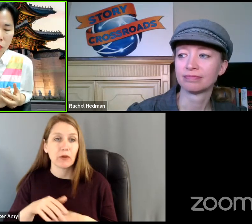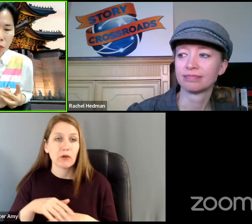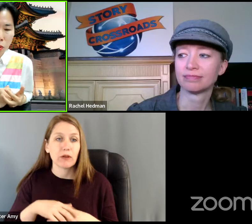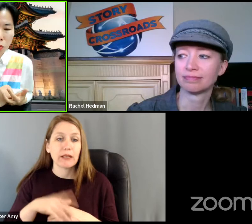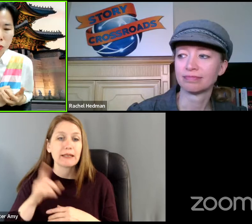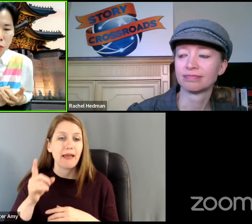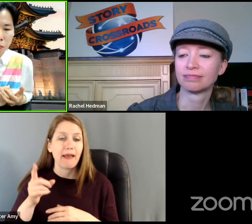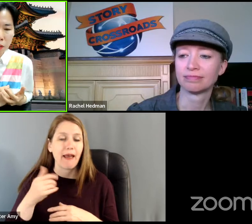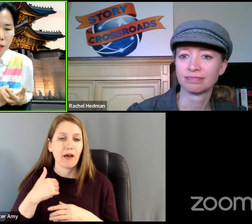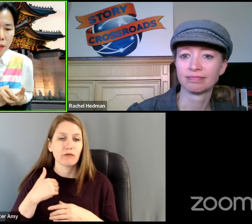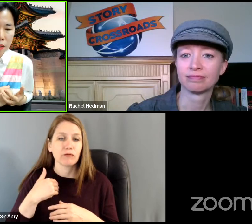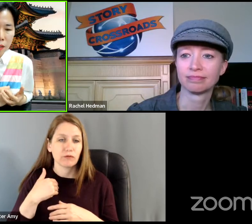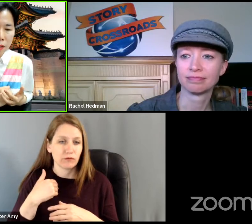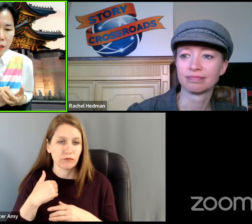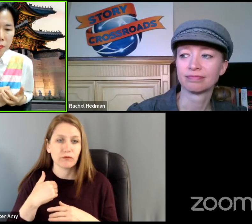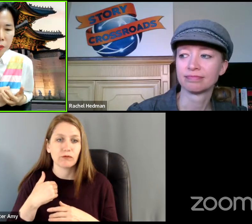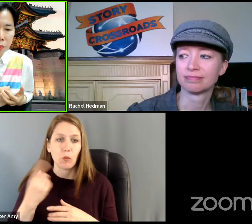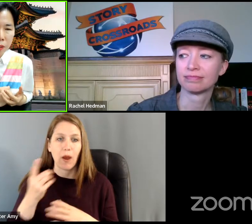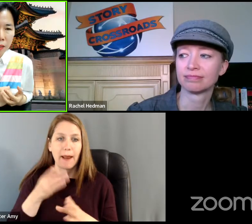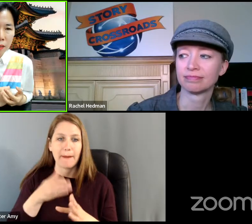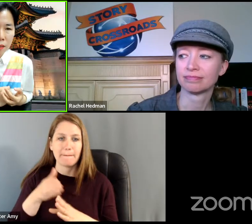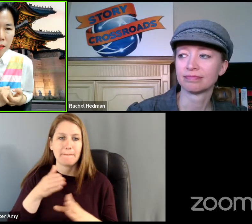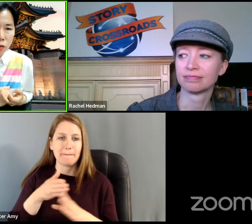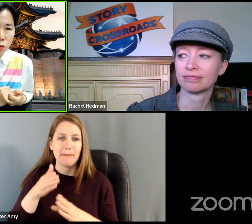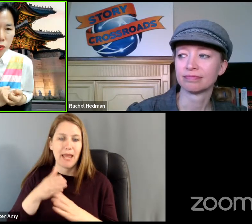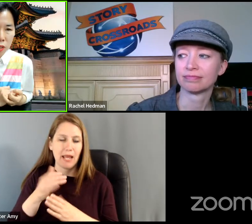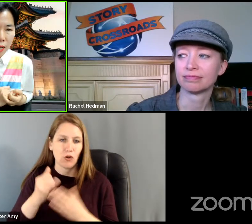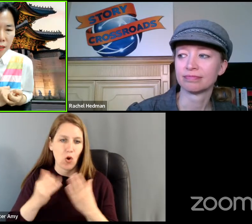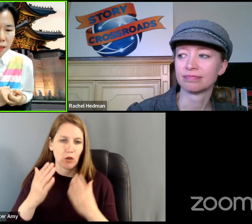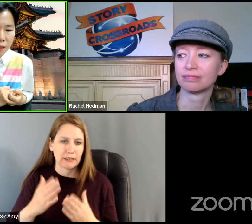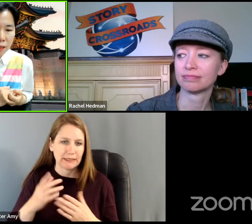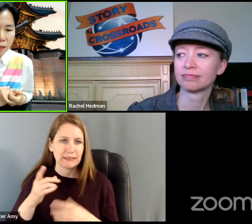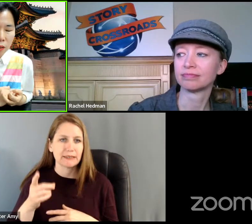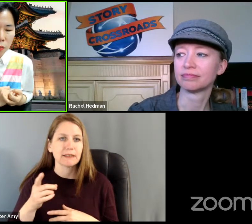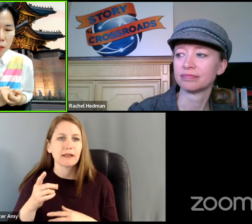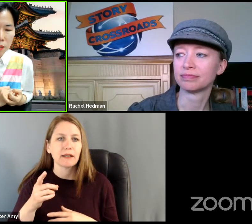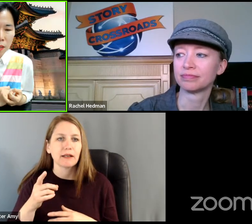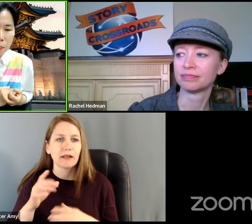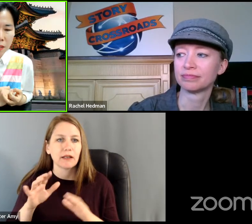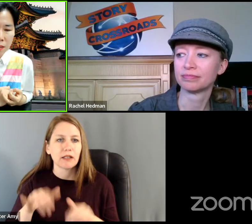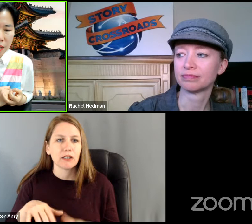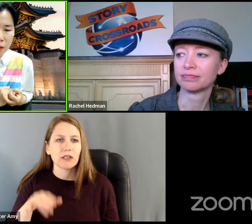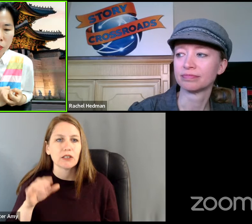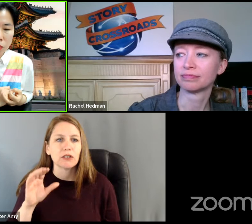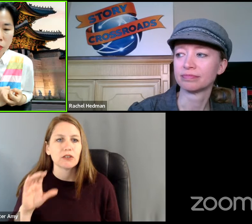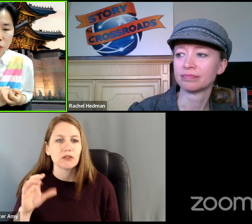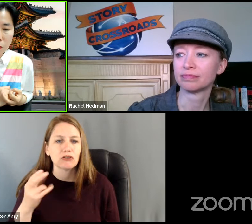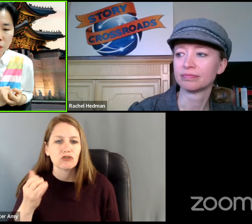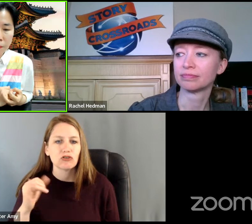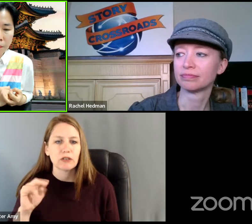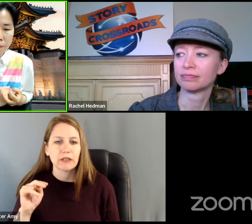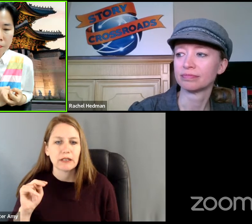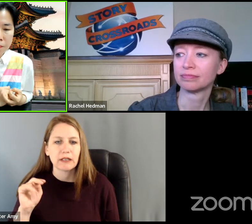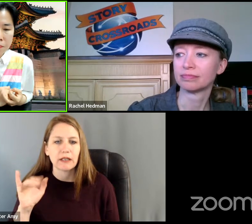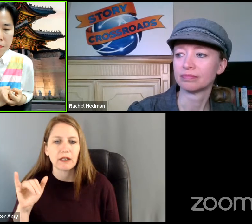character on YouTube. If you enter Chunhyang or Seopyeonjae on